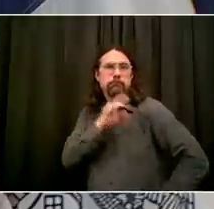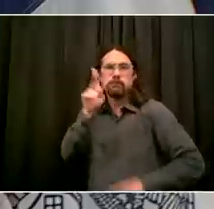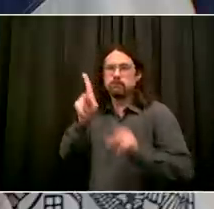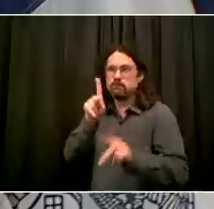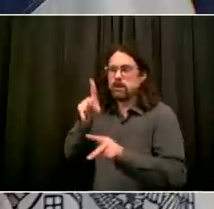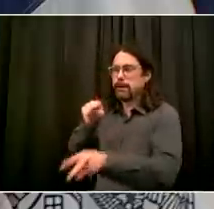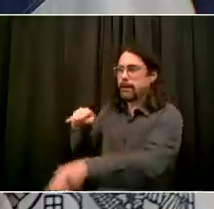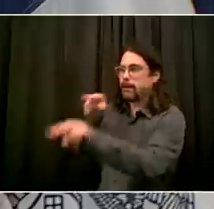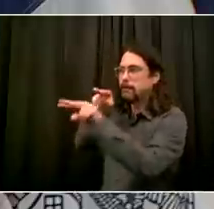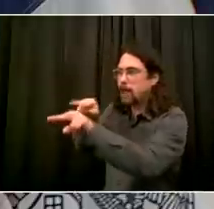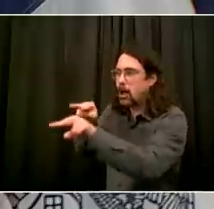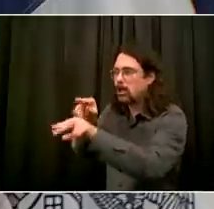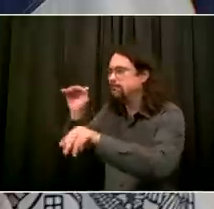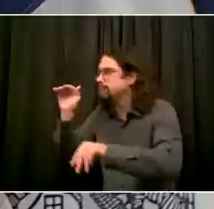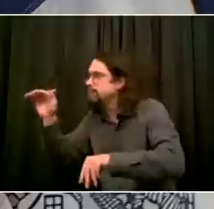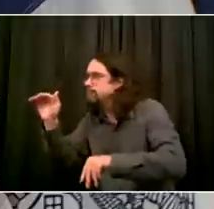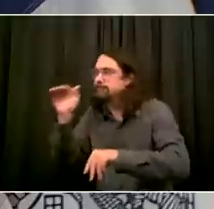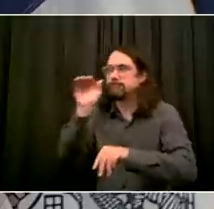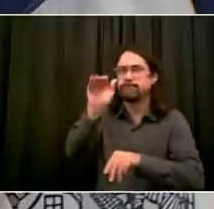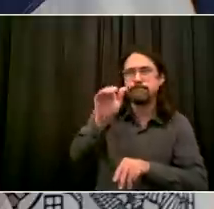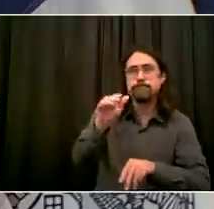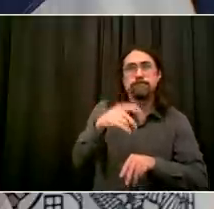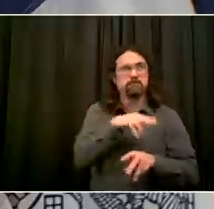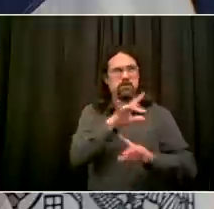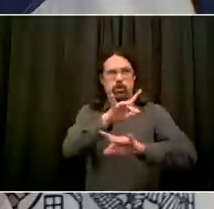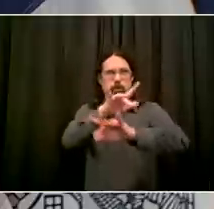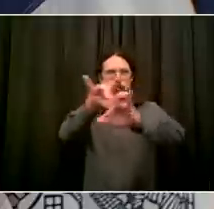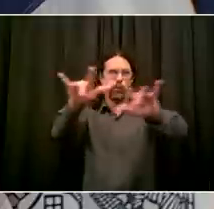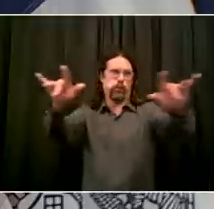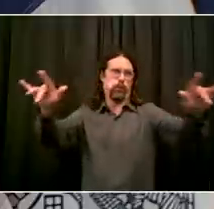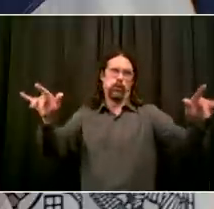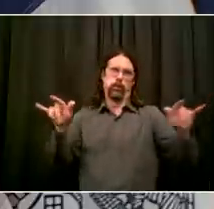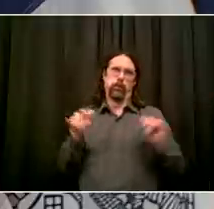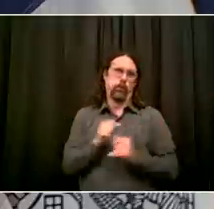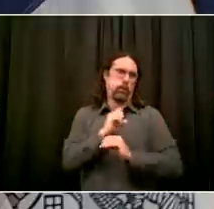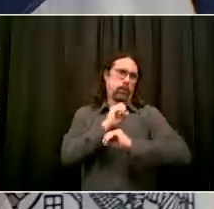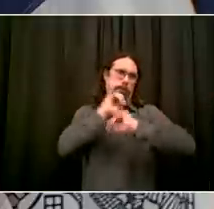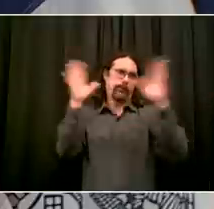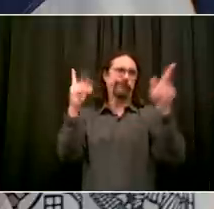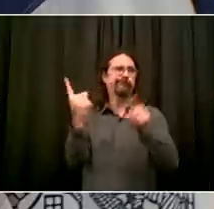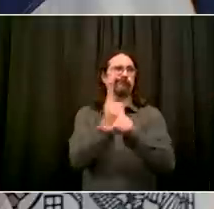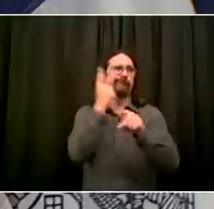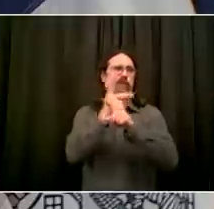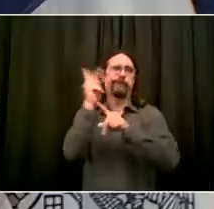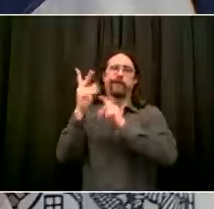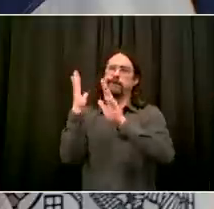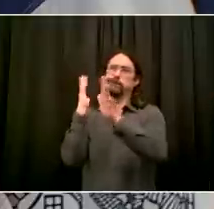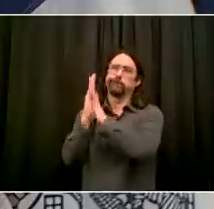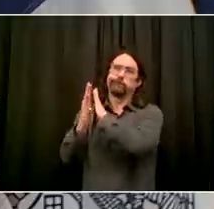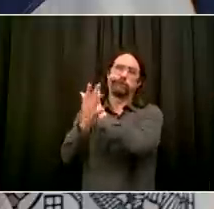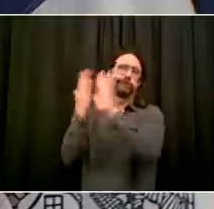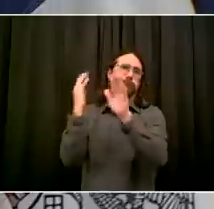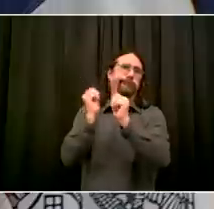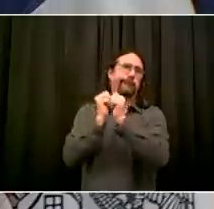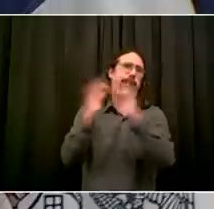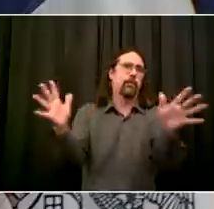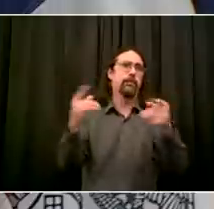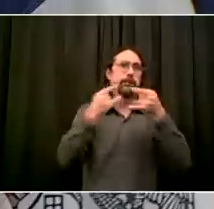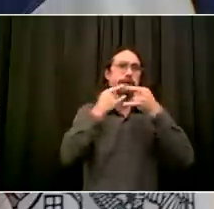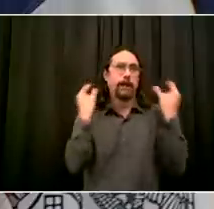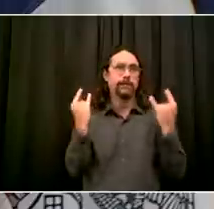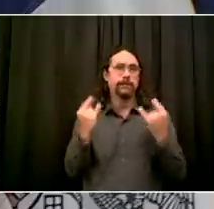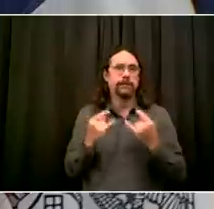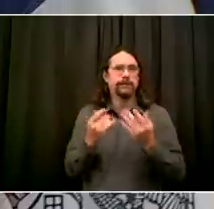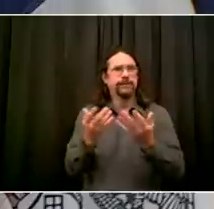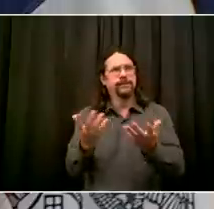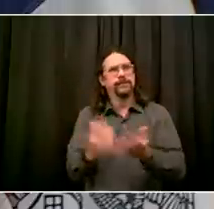community institutions, getting a lot of support. We've definitely seen an uptick in mask usage, but it's not where it needs to be. We have